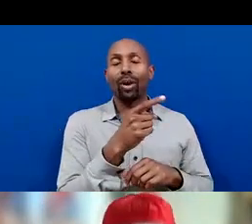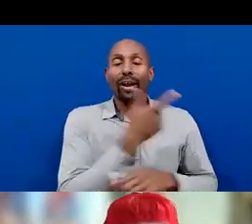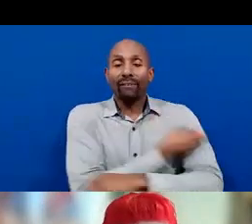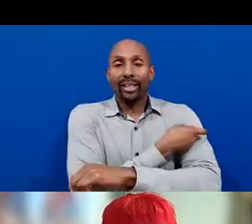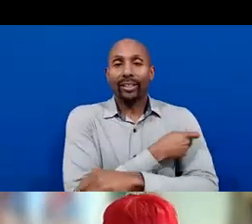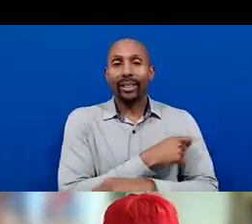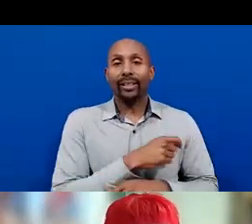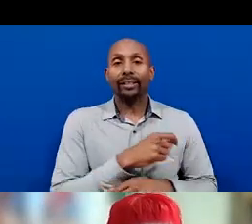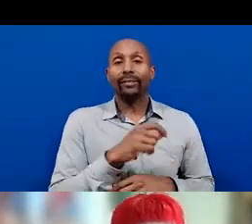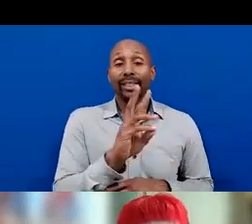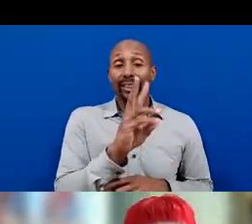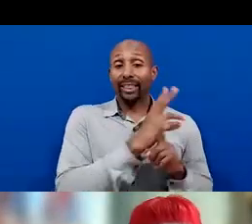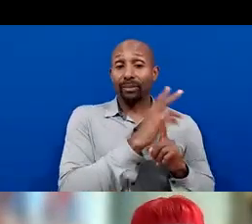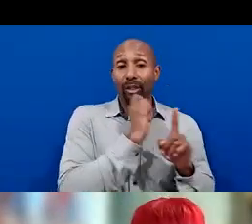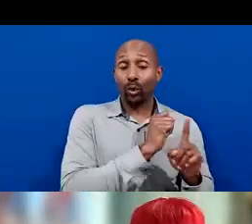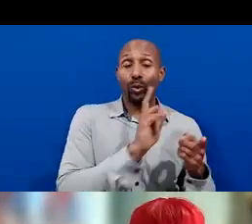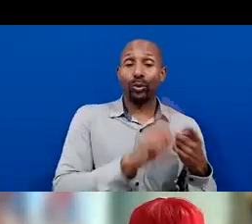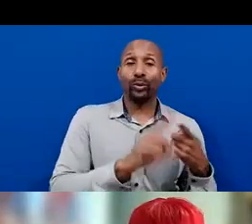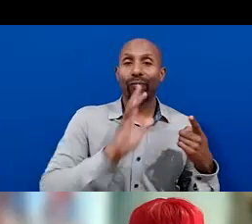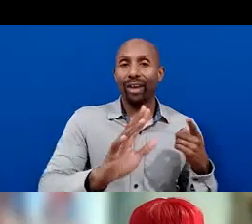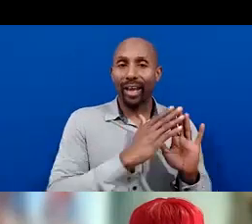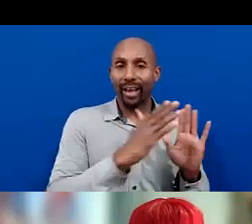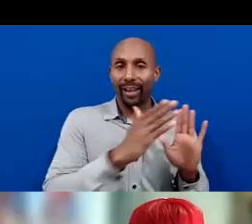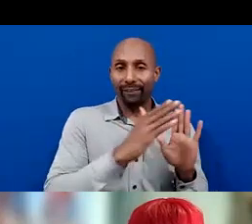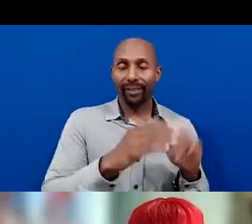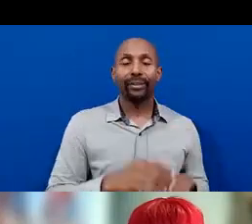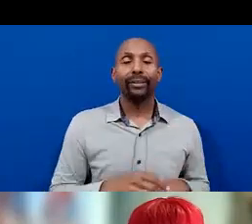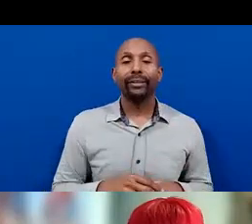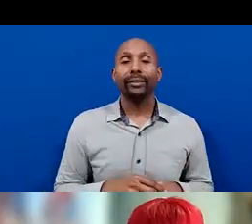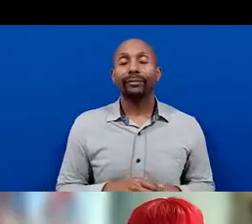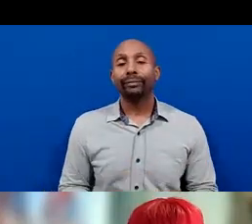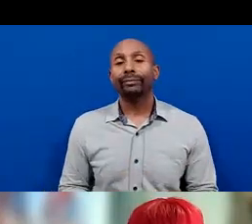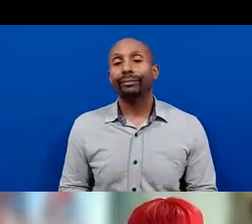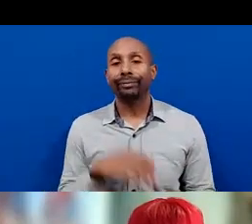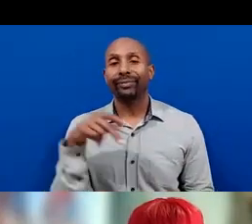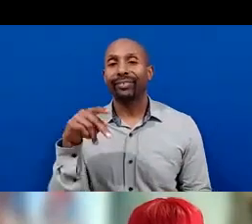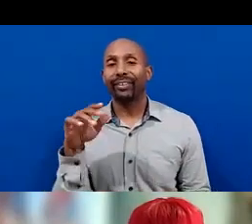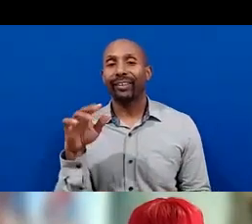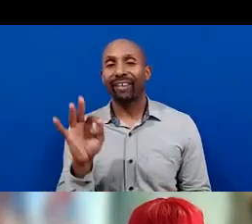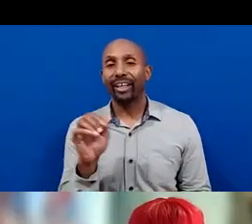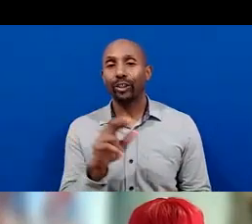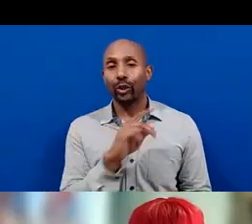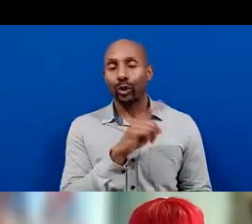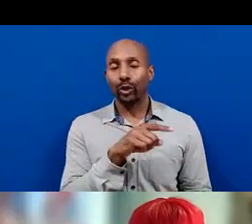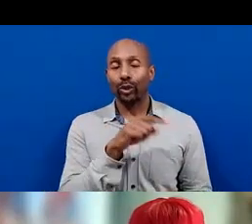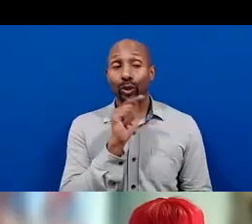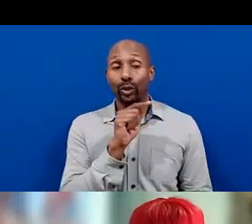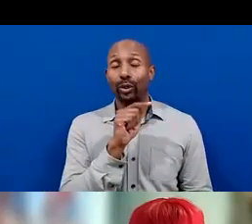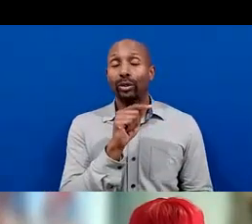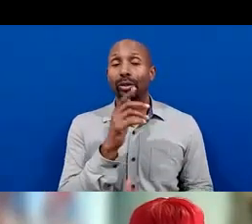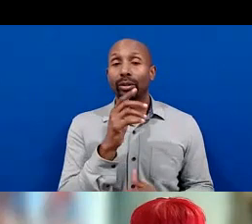5-year-olds. The Pfizer, so Pfizer originally was going to put their